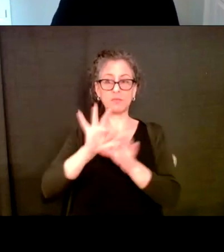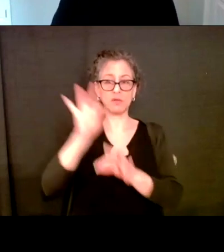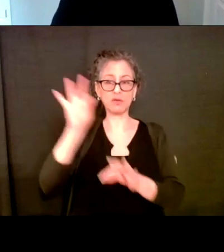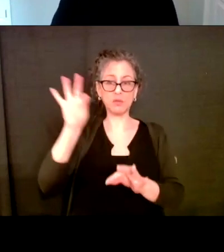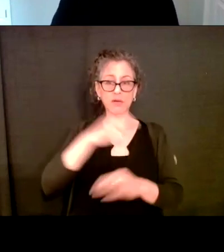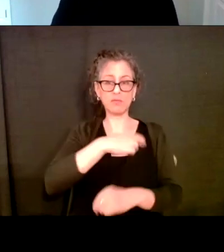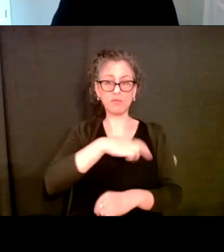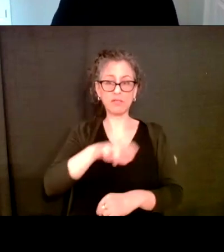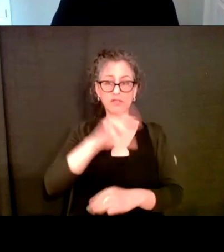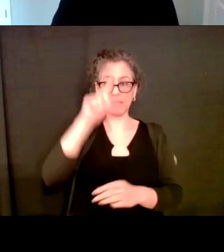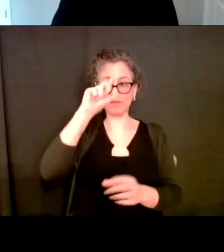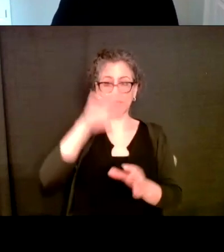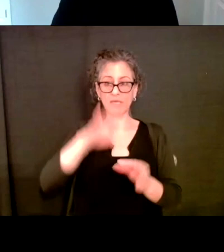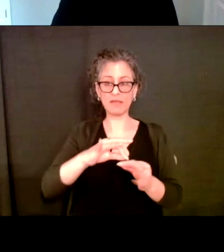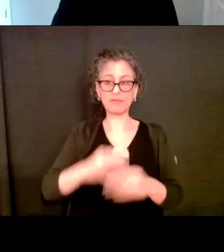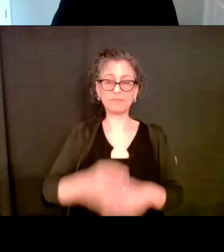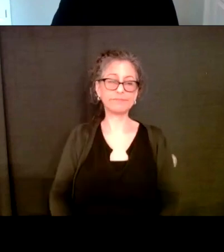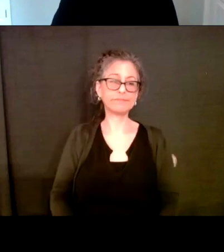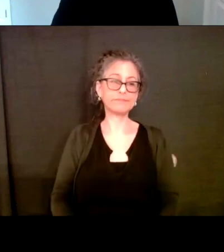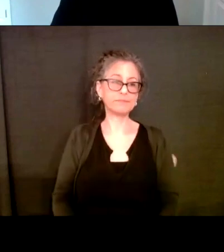religion, and faith.